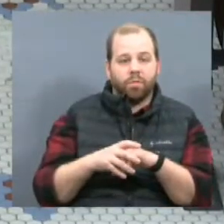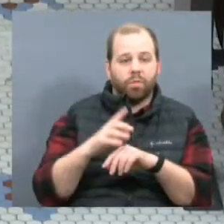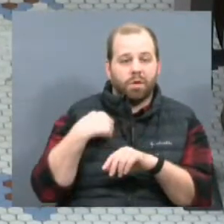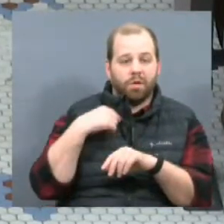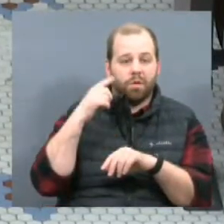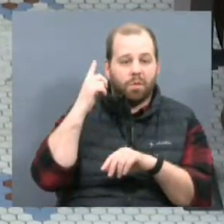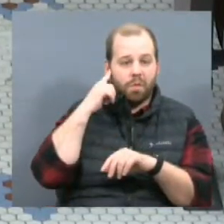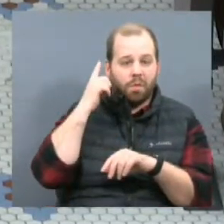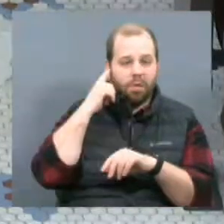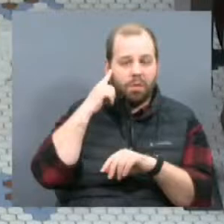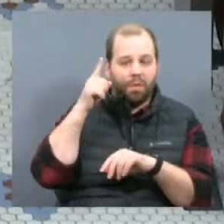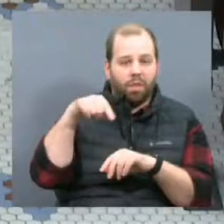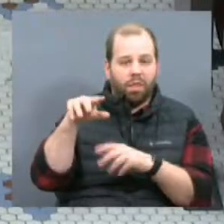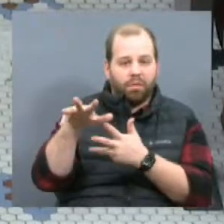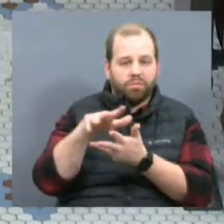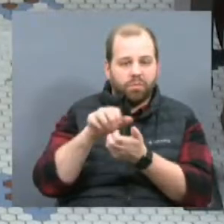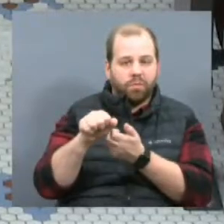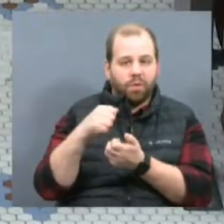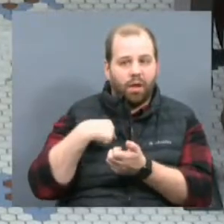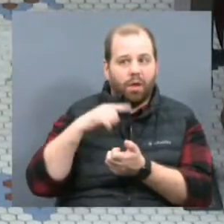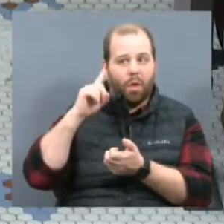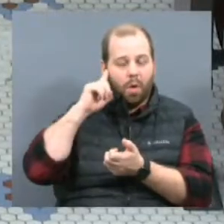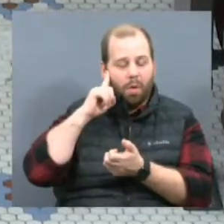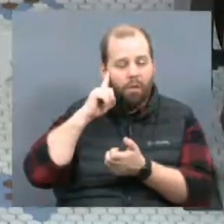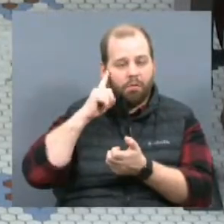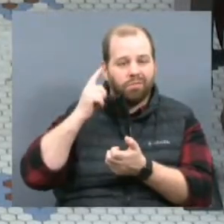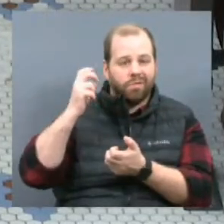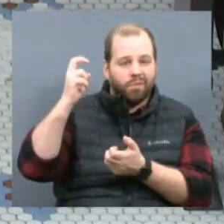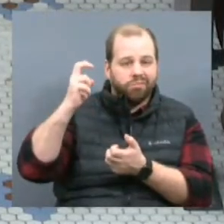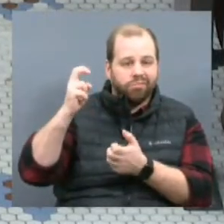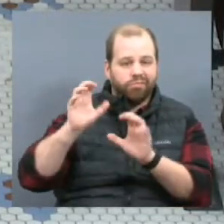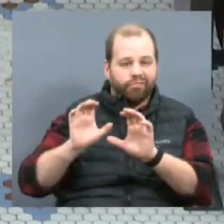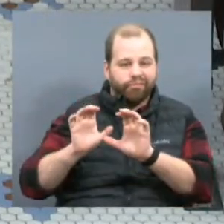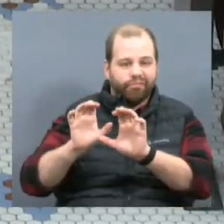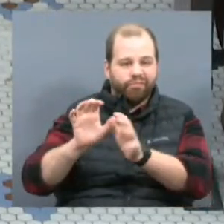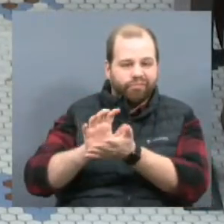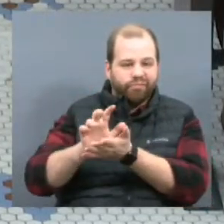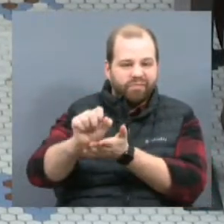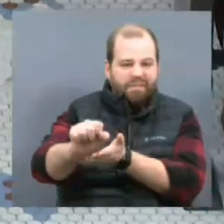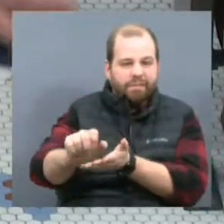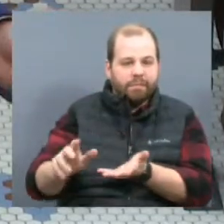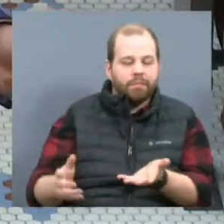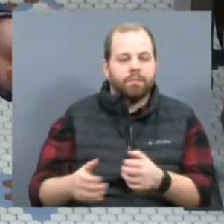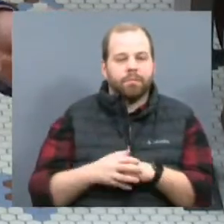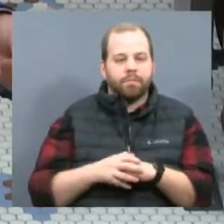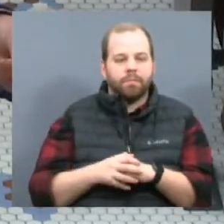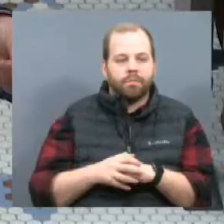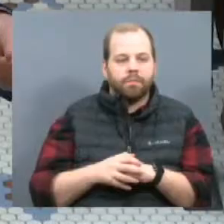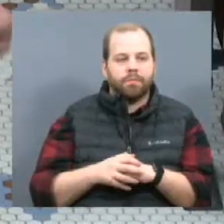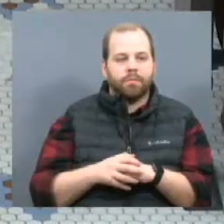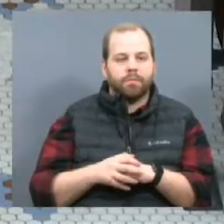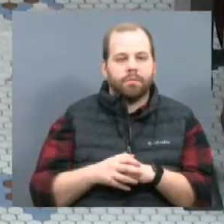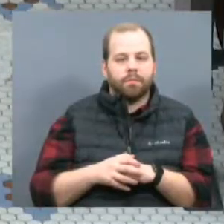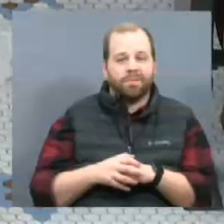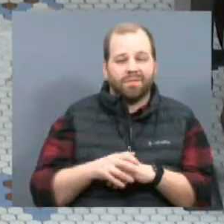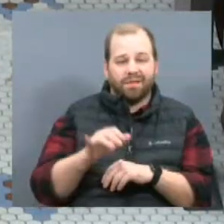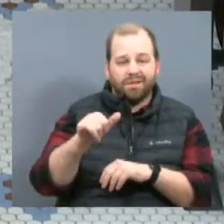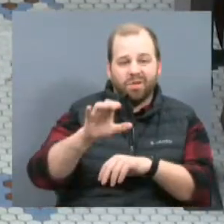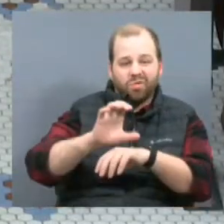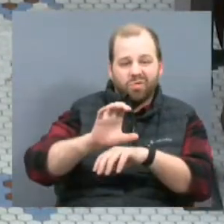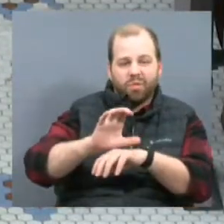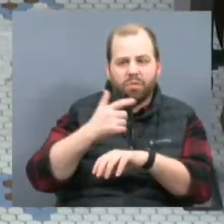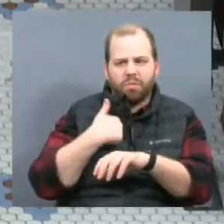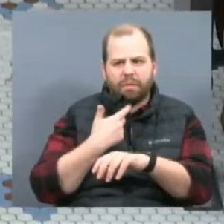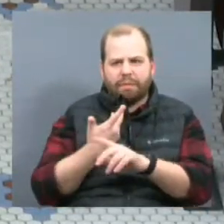heard the bulldozers tear them down. We talked to the church at the time. They were